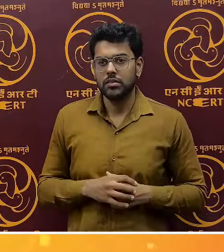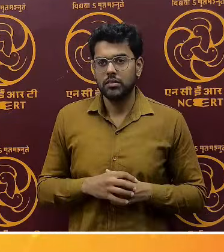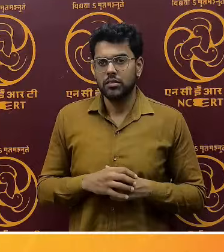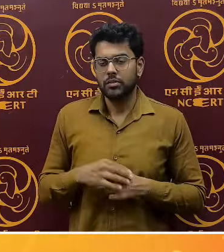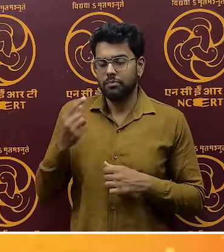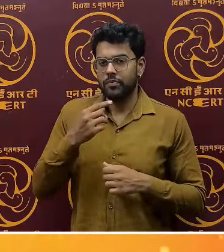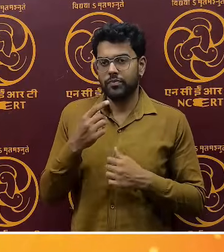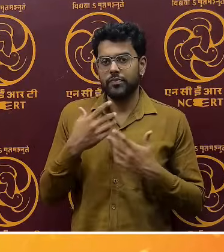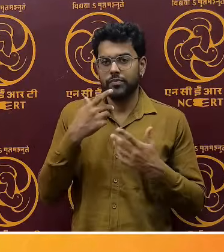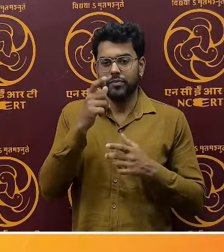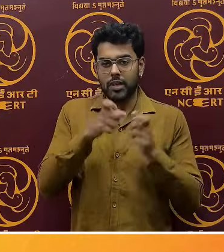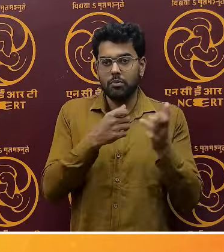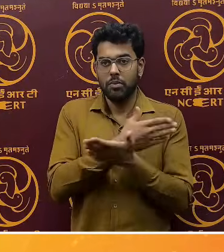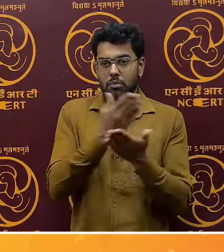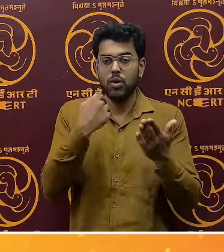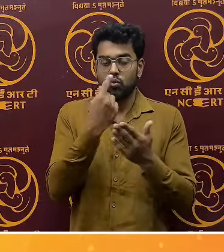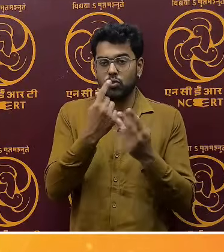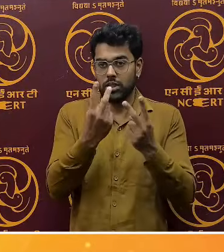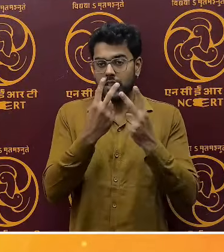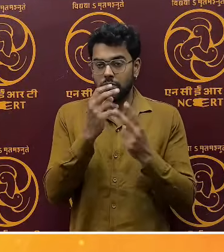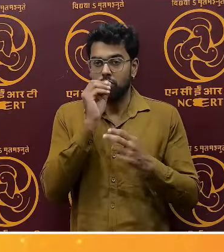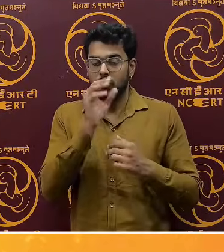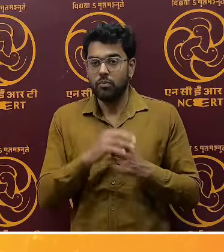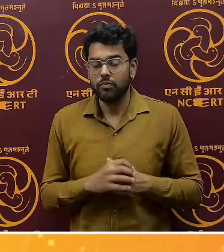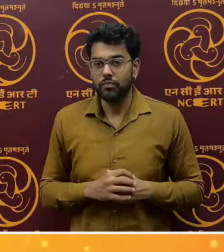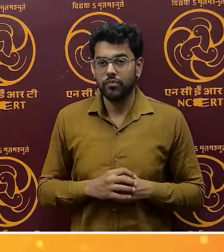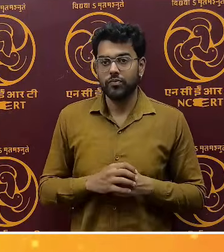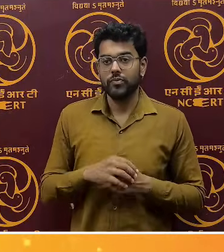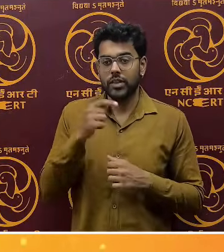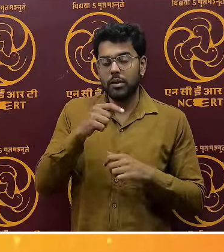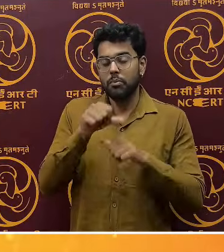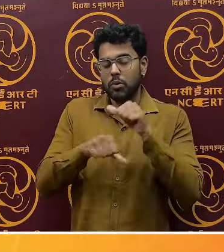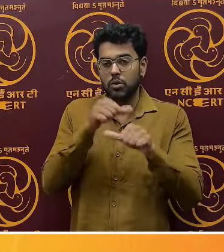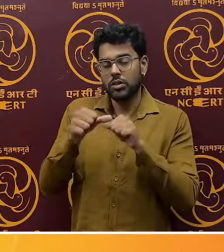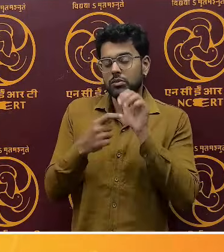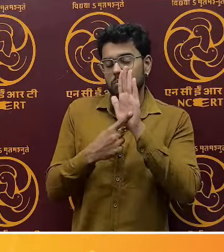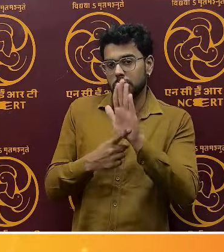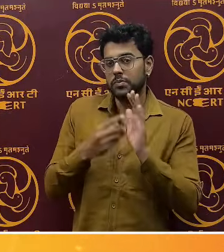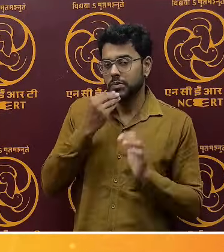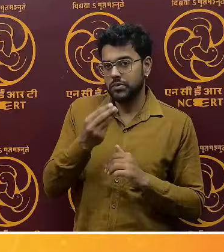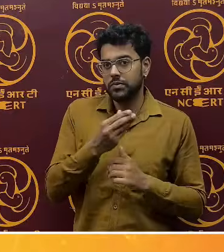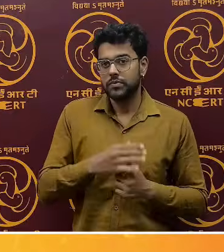you to tell all our viewers that what is the procedure exactly.